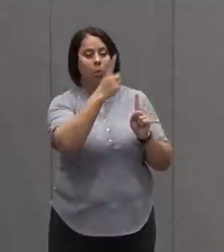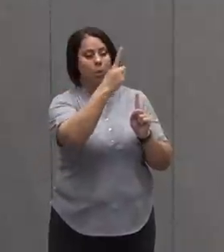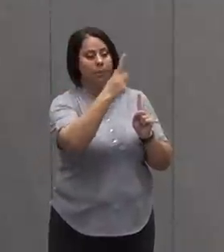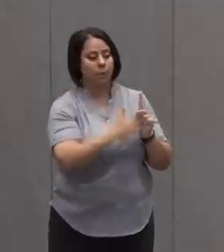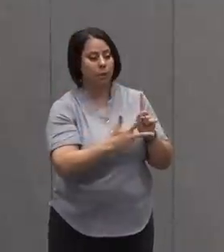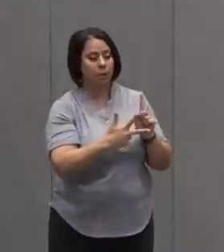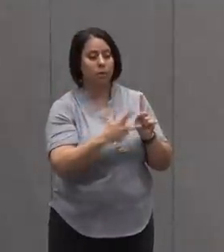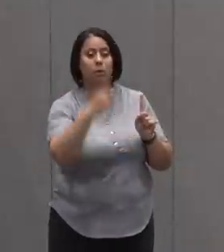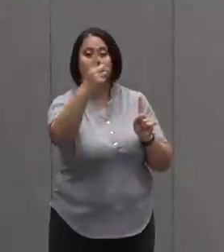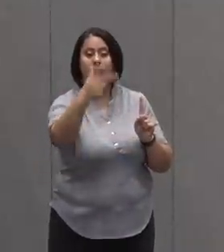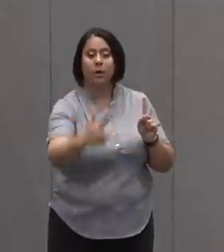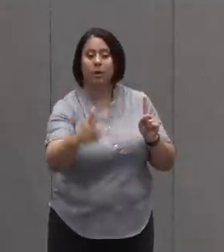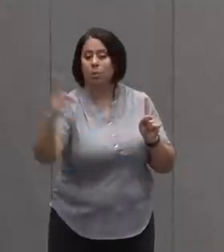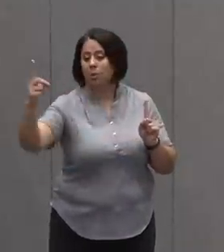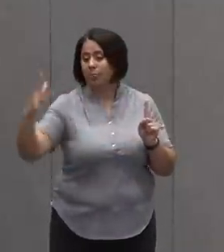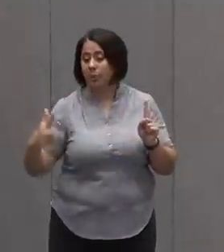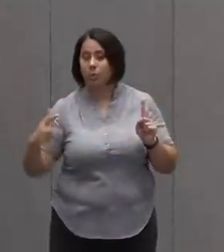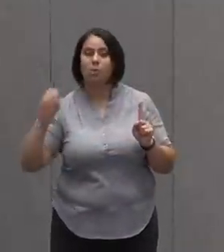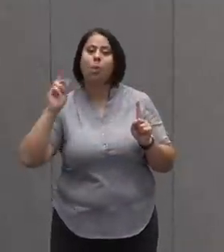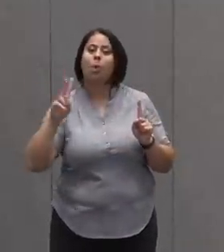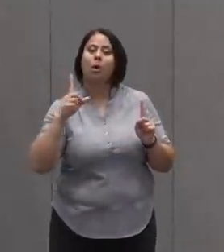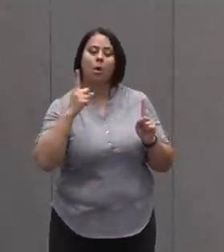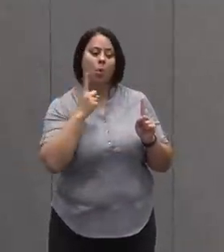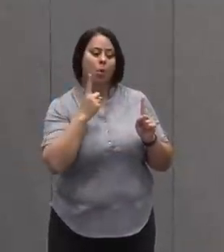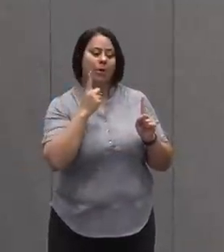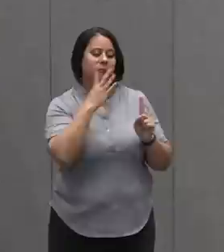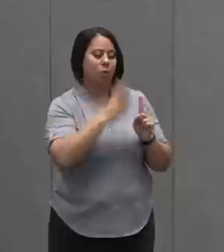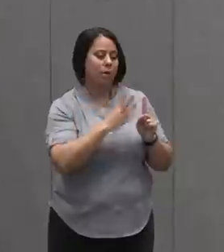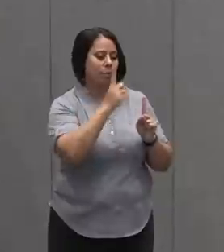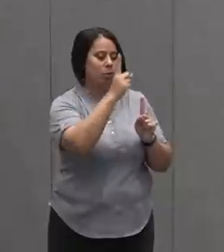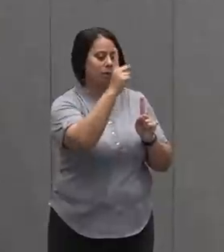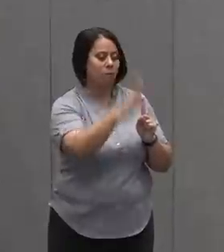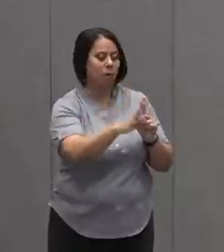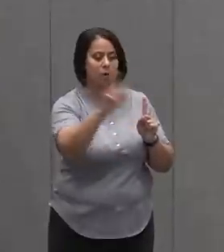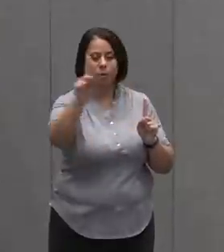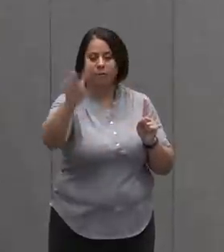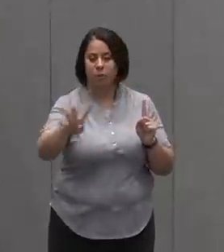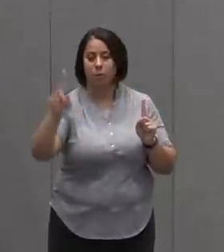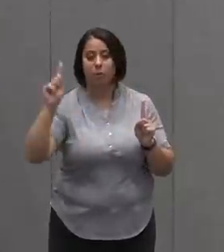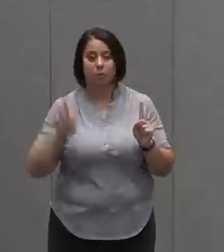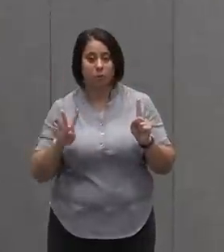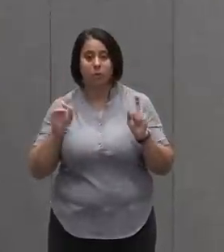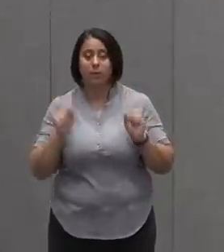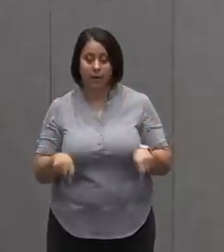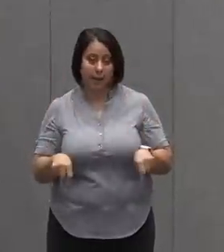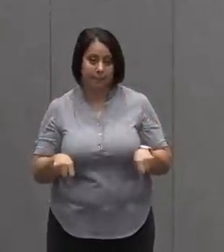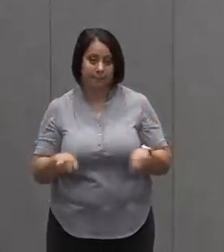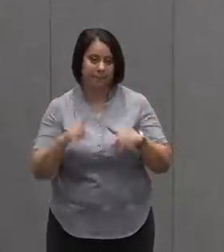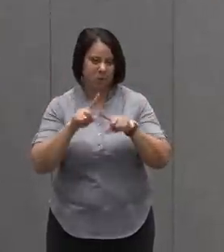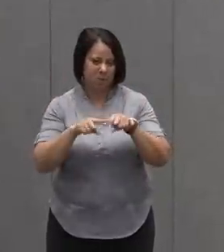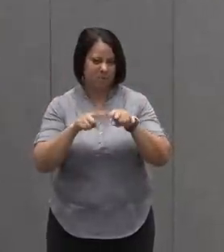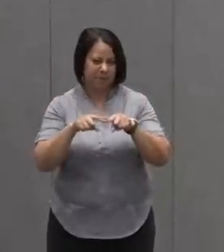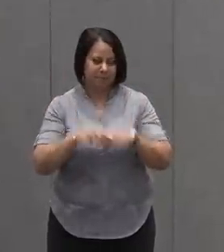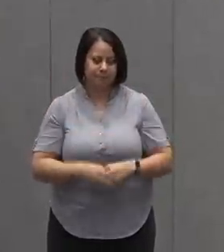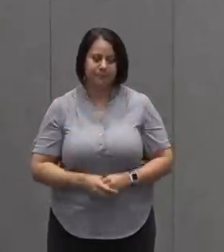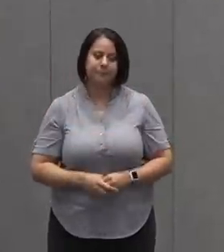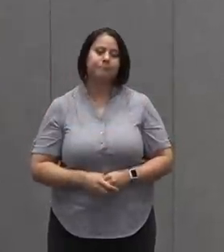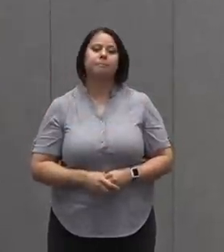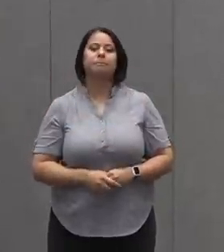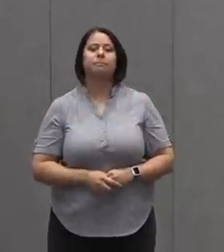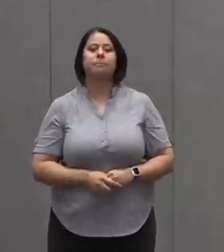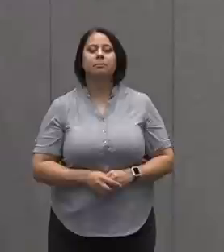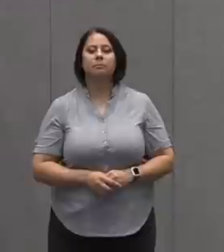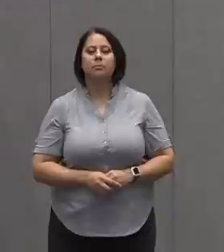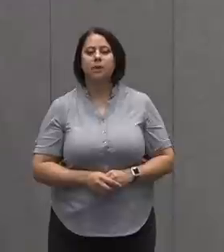out in fourths. So you ready to begin? Yep. Do we understand the rules of the game? All right, so we're doing hundreds.